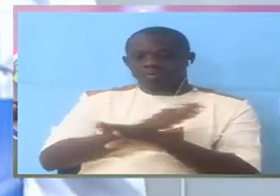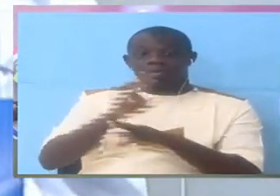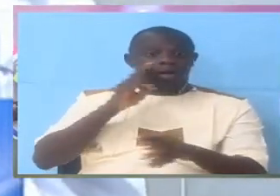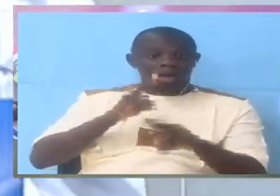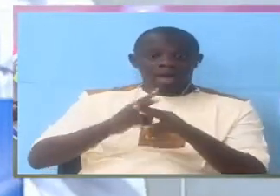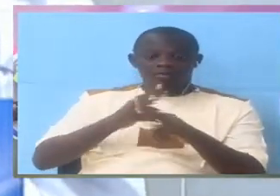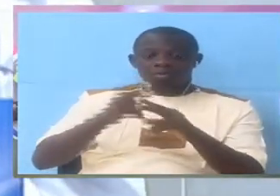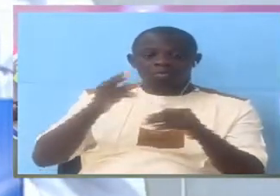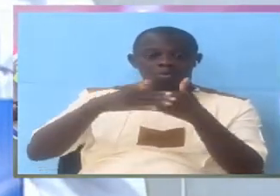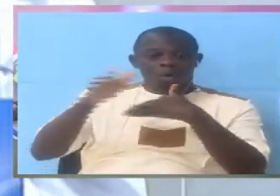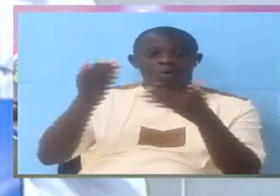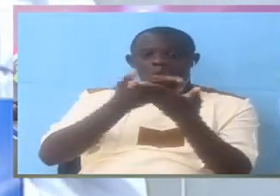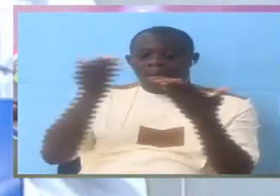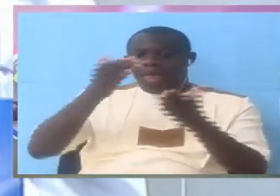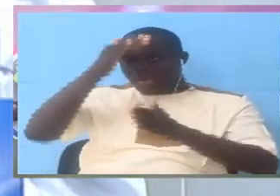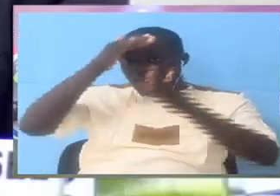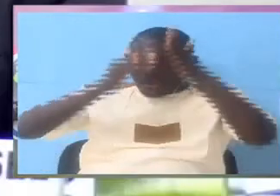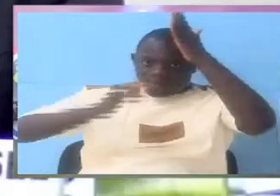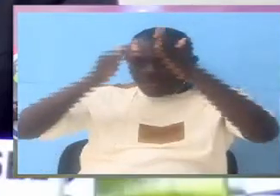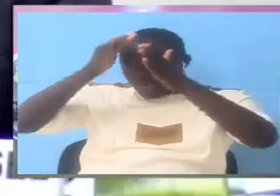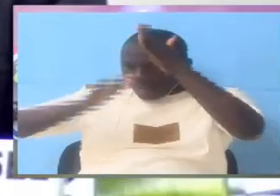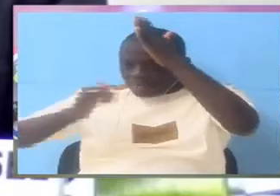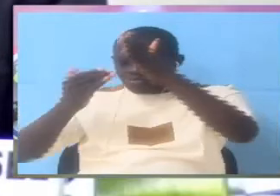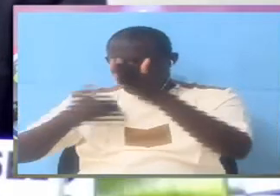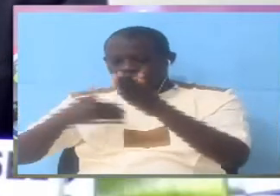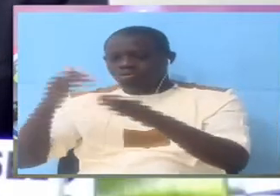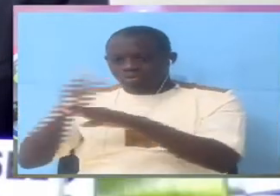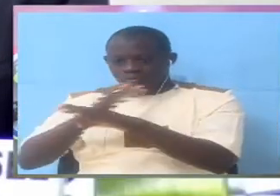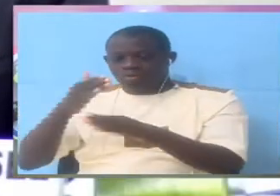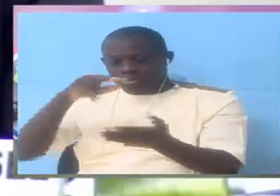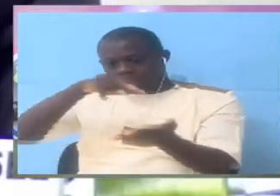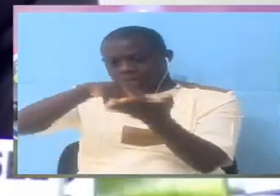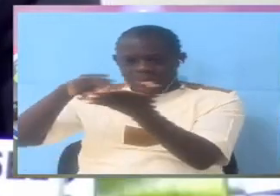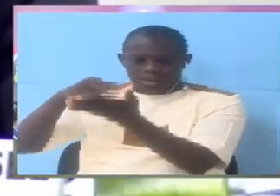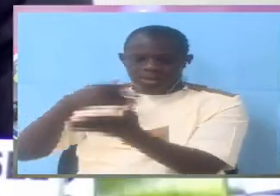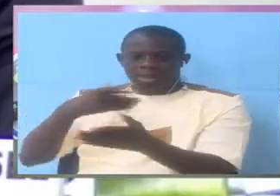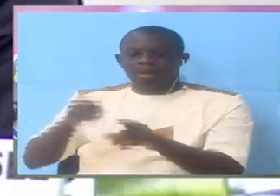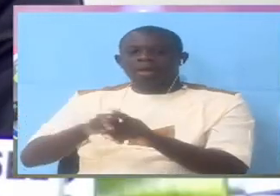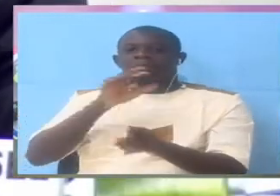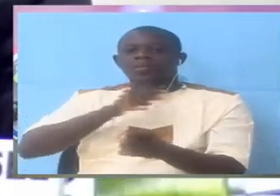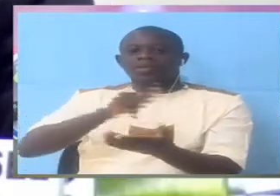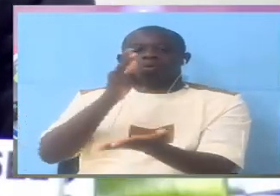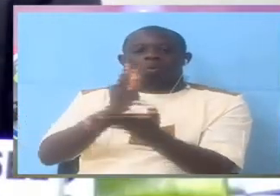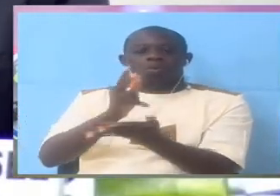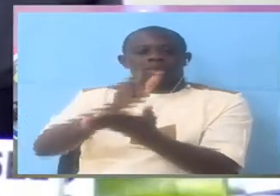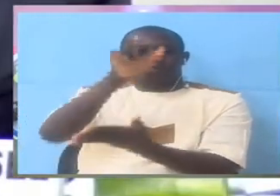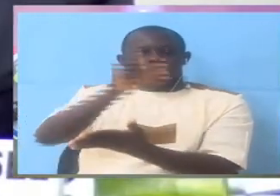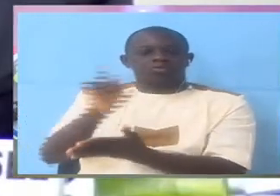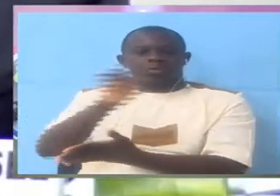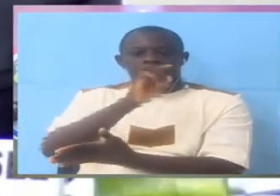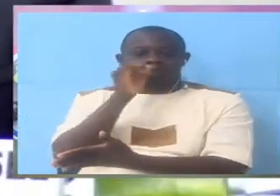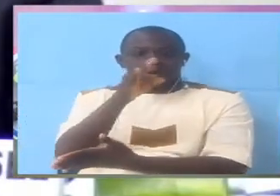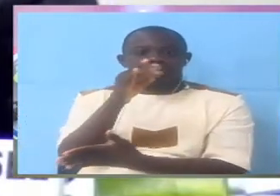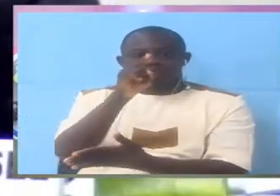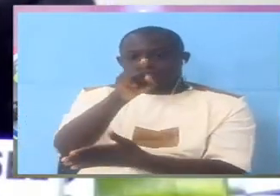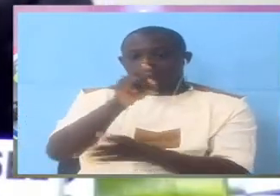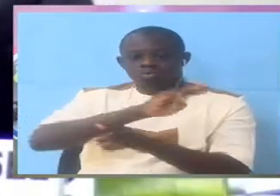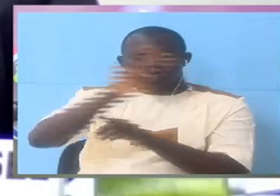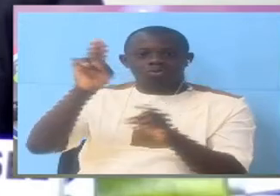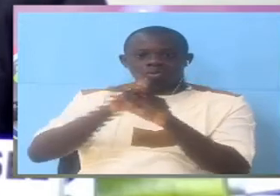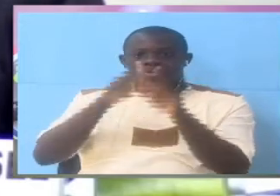boys. Mr. Witness, what you have said is that you are not sure that you hit this person.